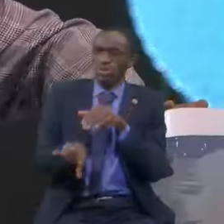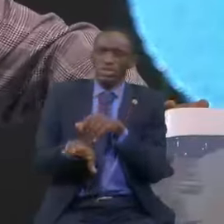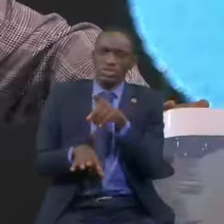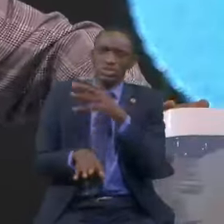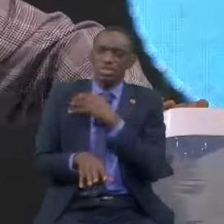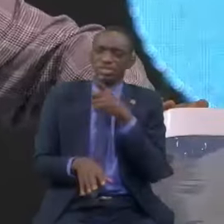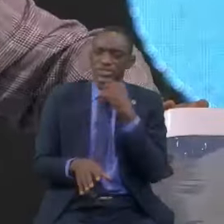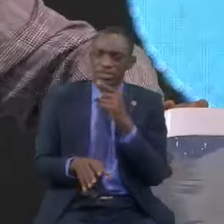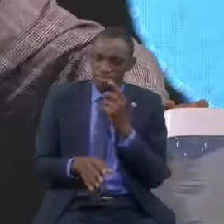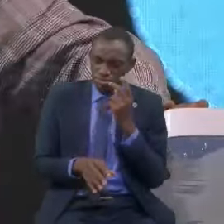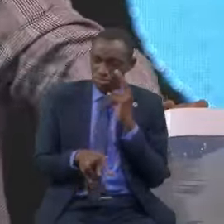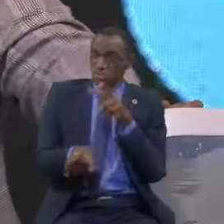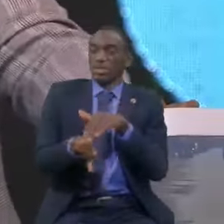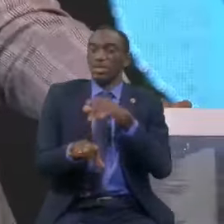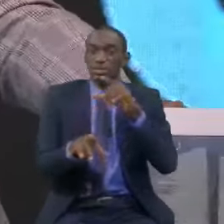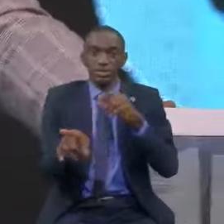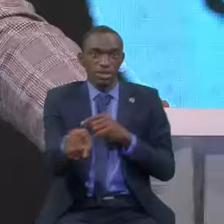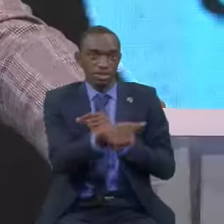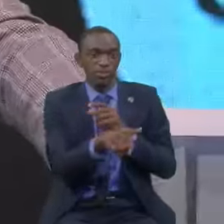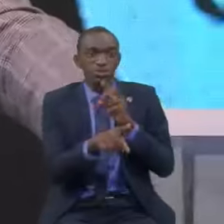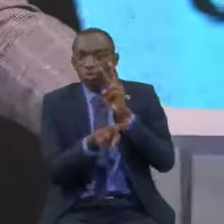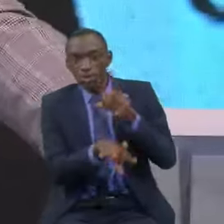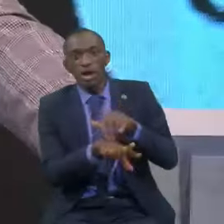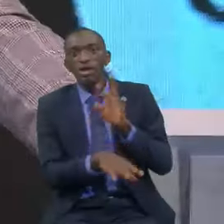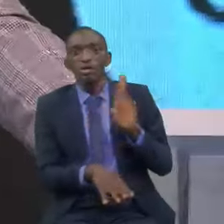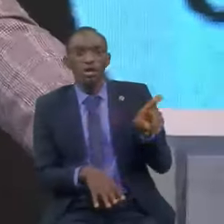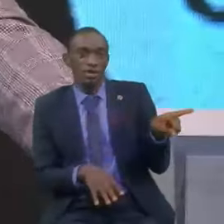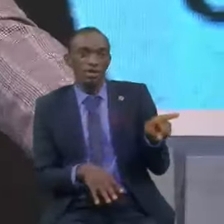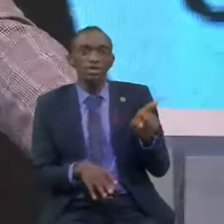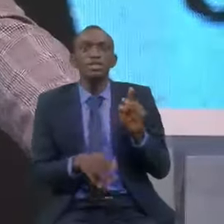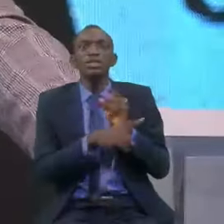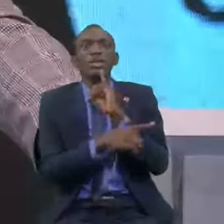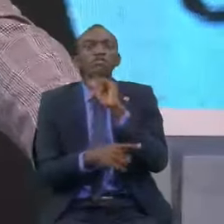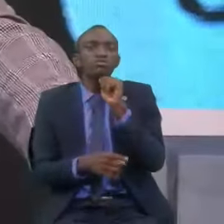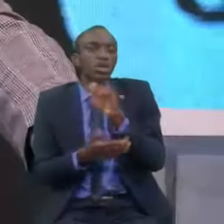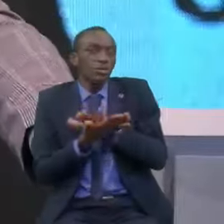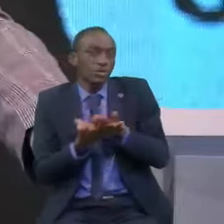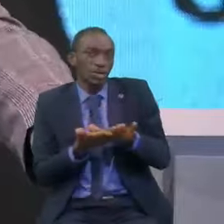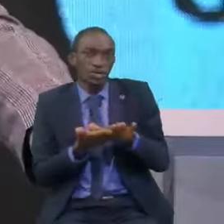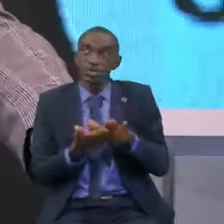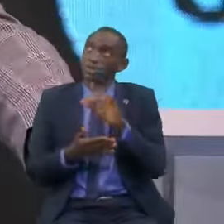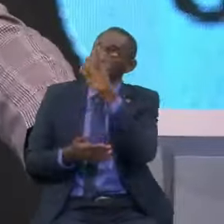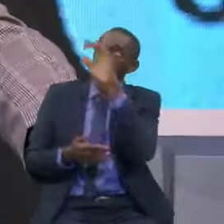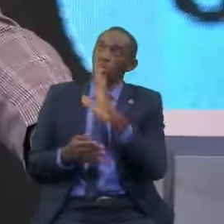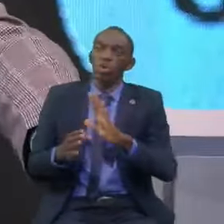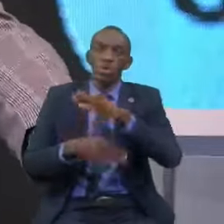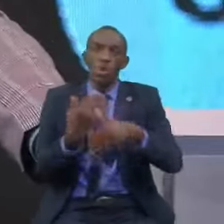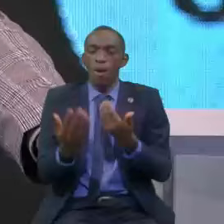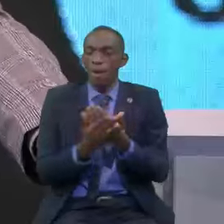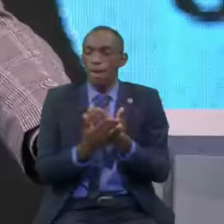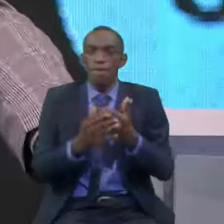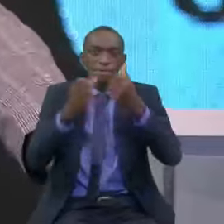him, look at her, is unclean. God Almighty will so wash you